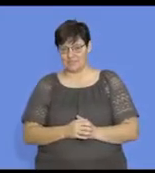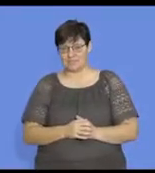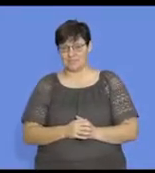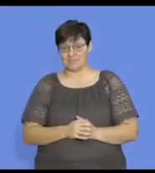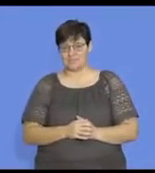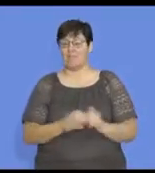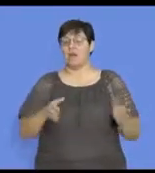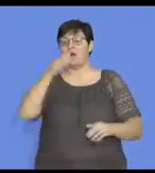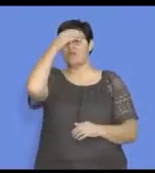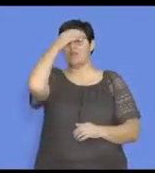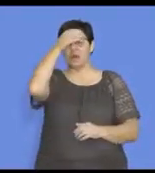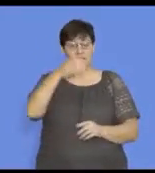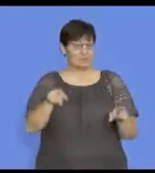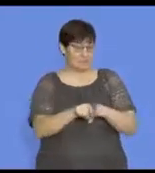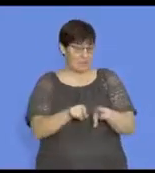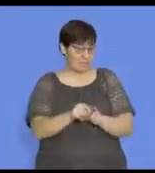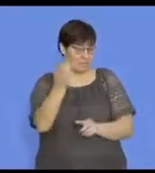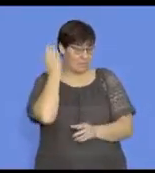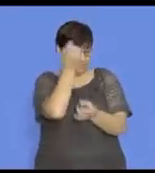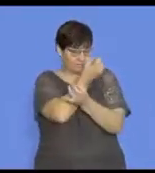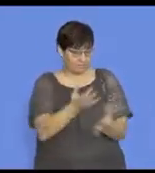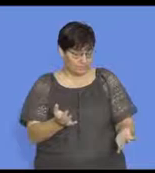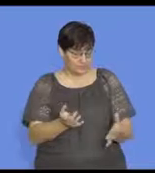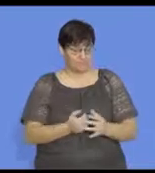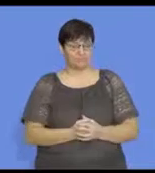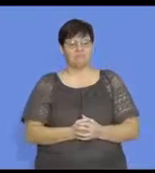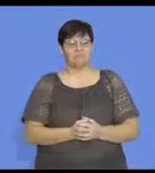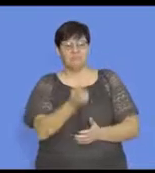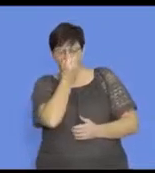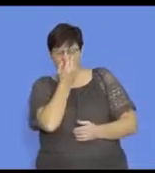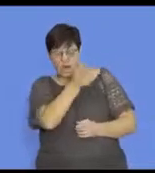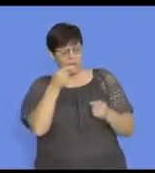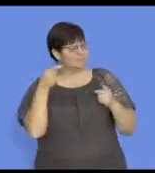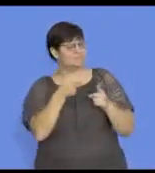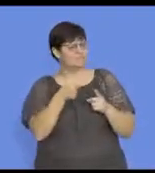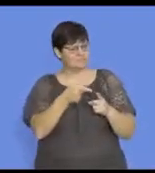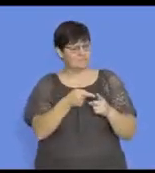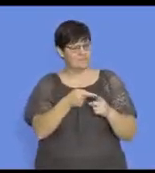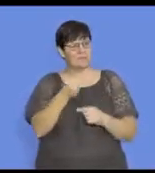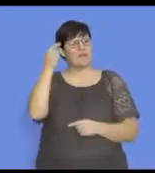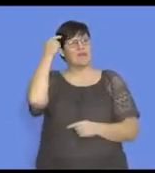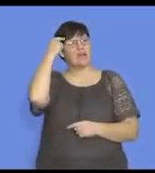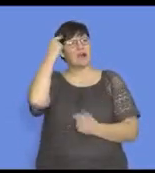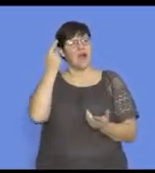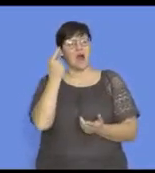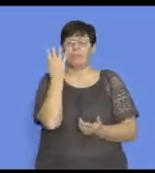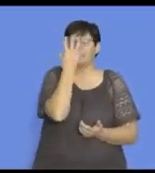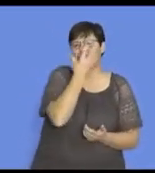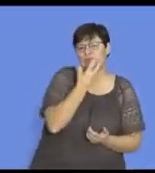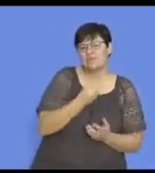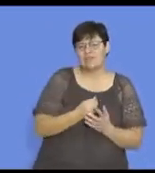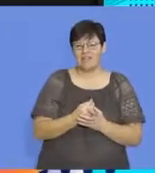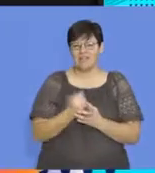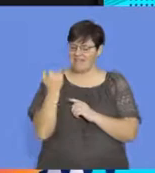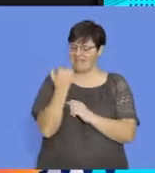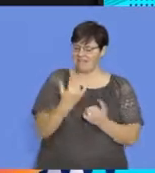Now, the concept, as I said to you, is when we think of a flower, right, we often think of something that's pretty, that's maybe in our